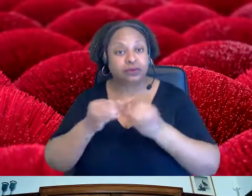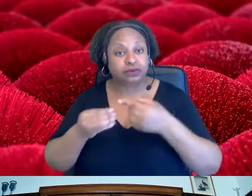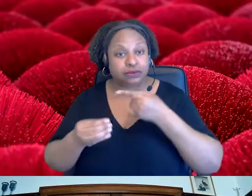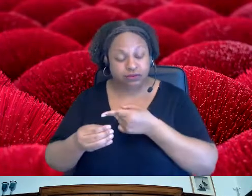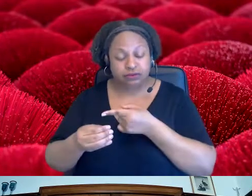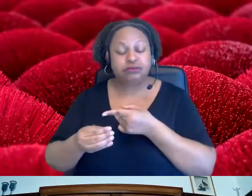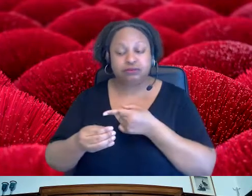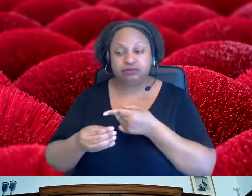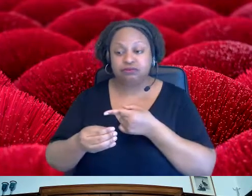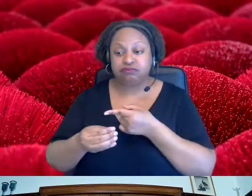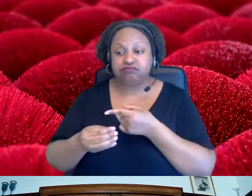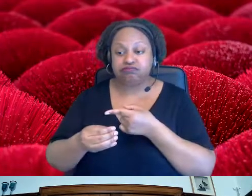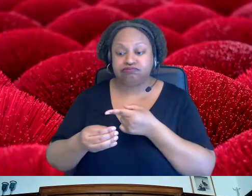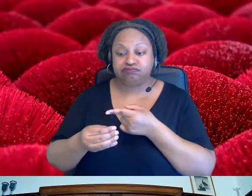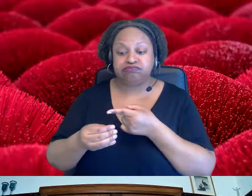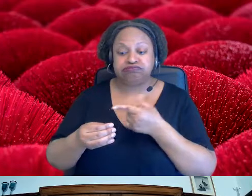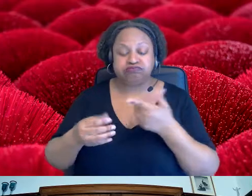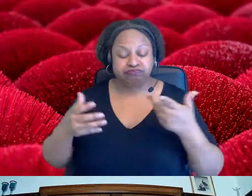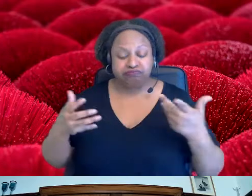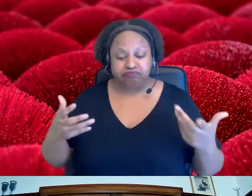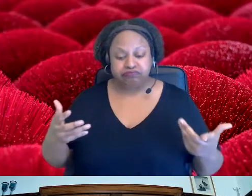who have laid out all